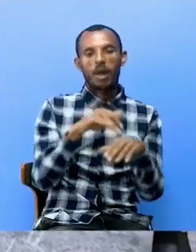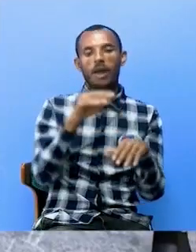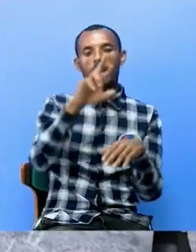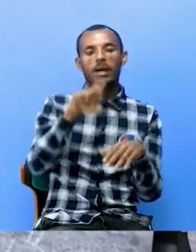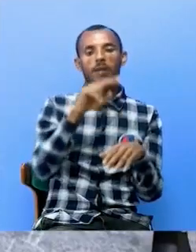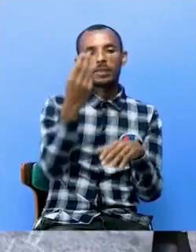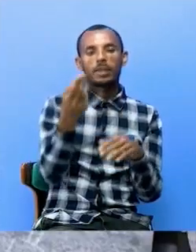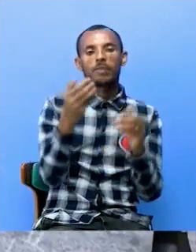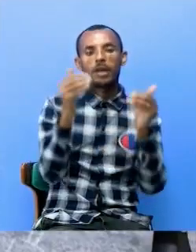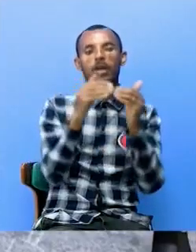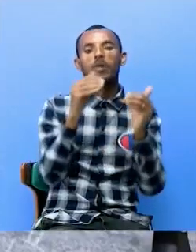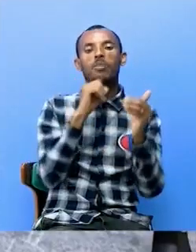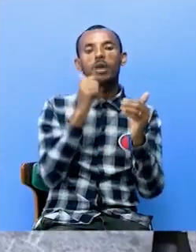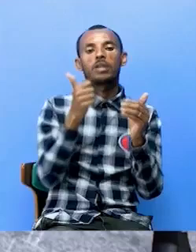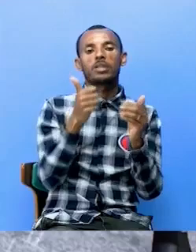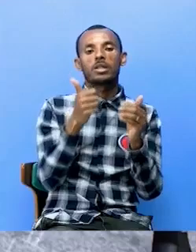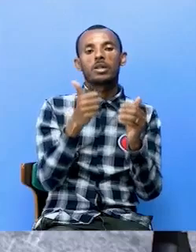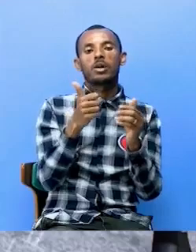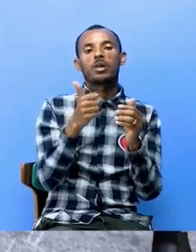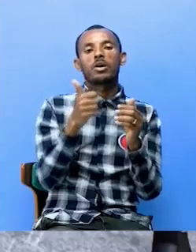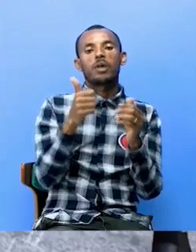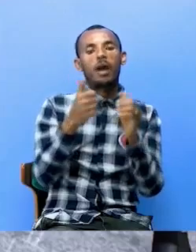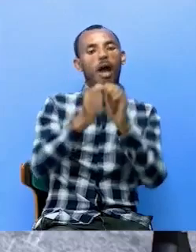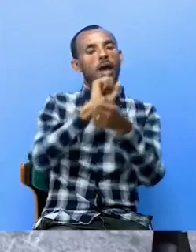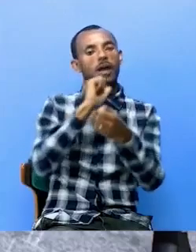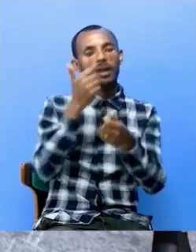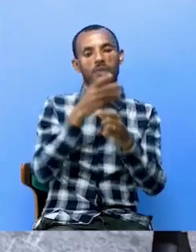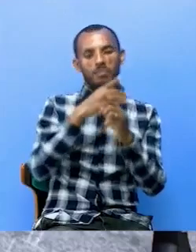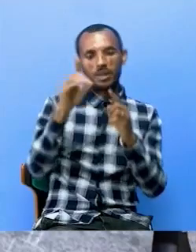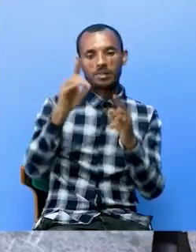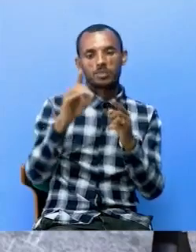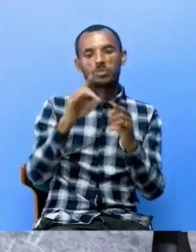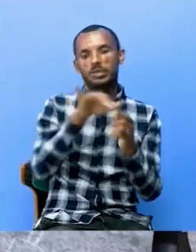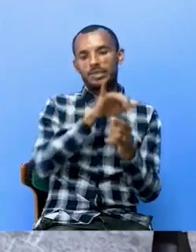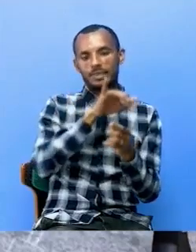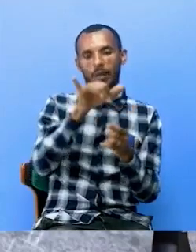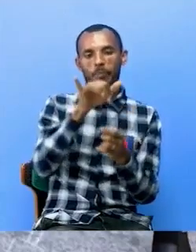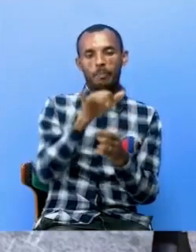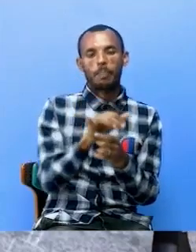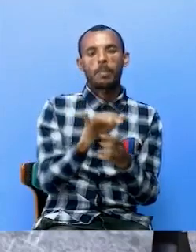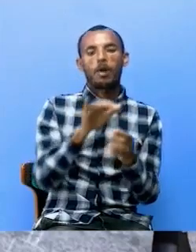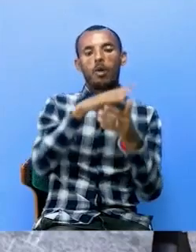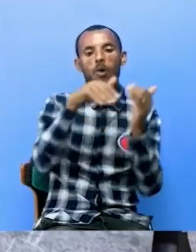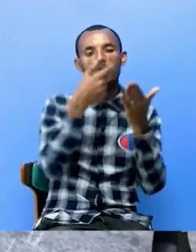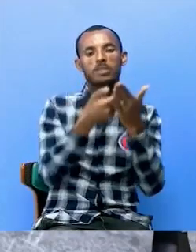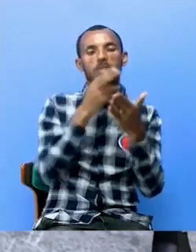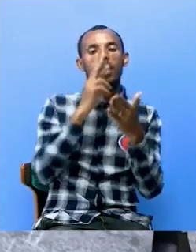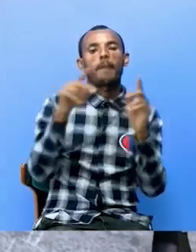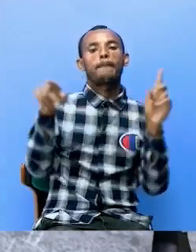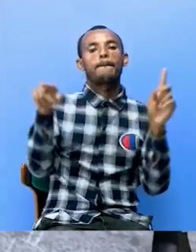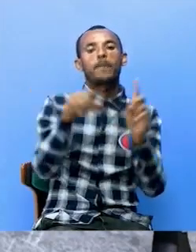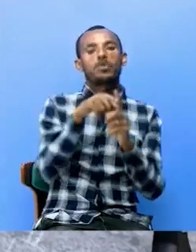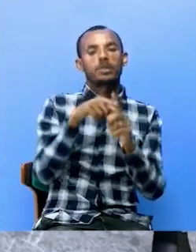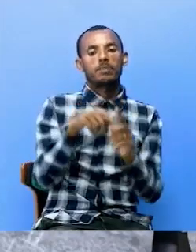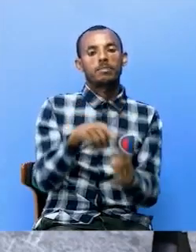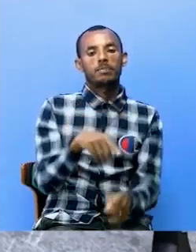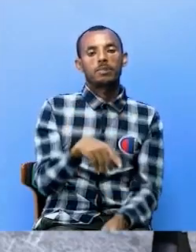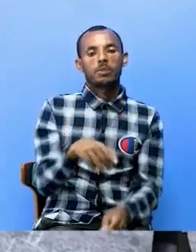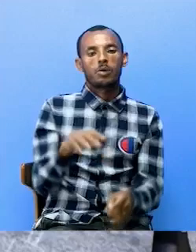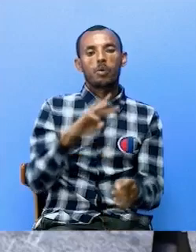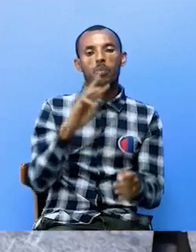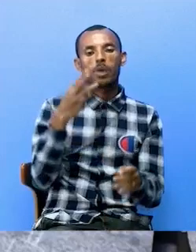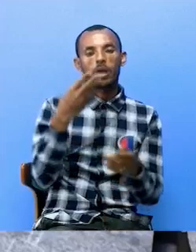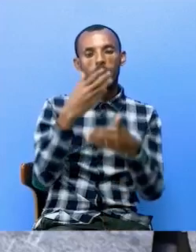the inequality will not change its direction because all these are positive, okay? So we all